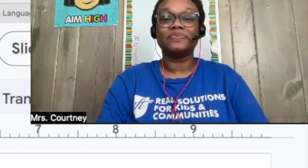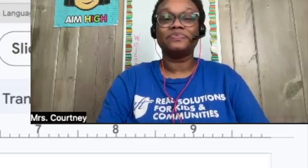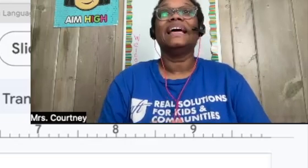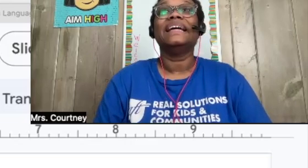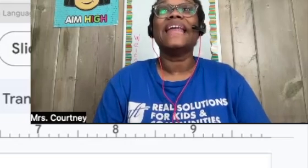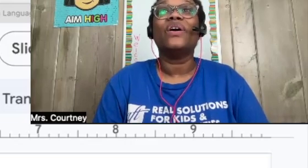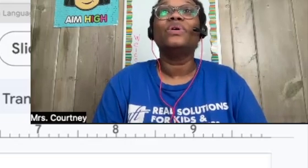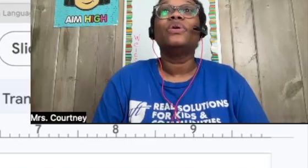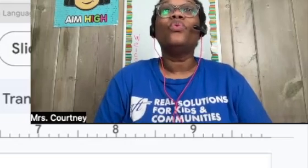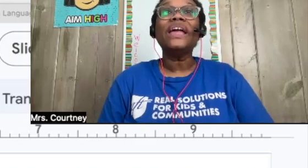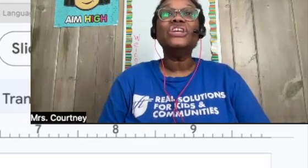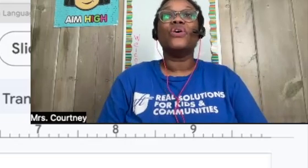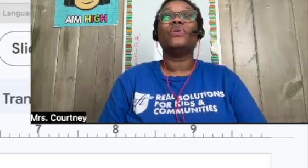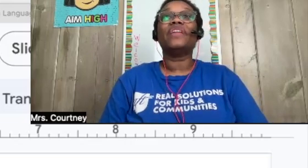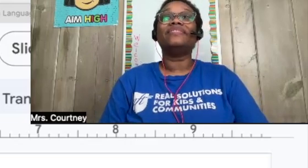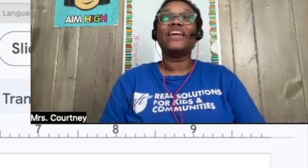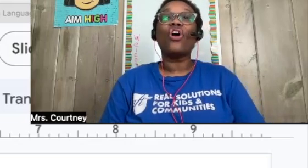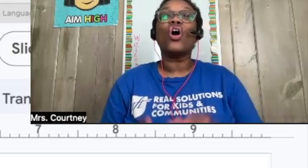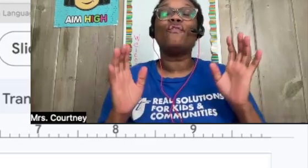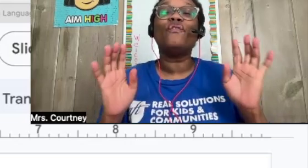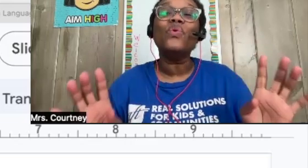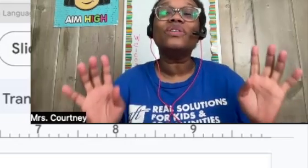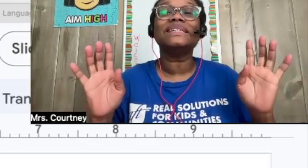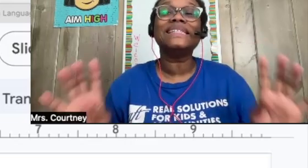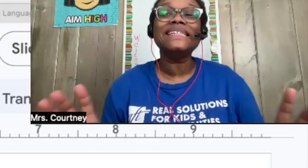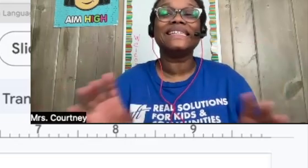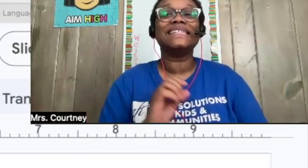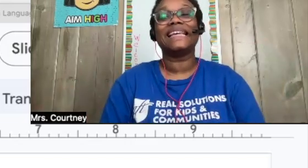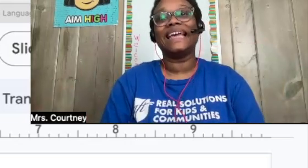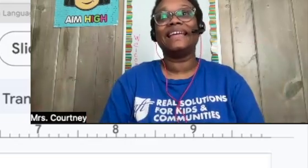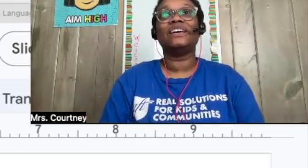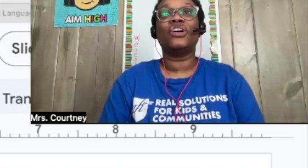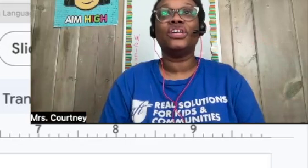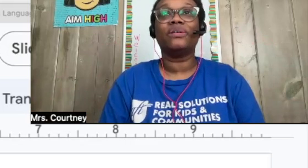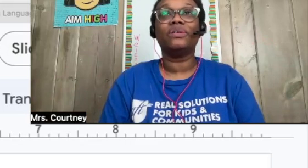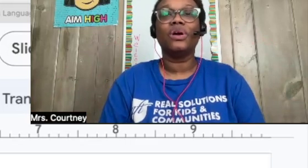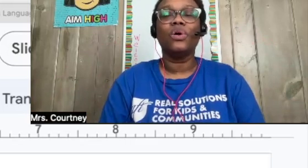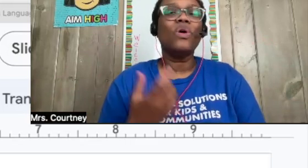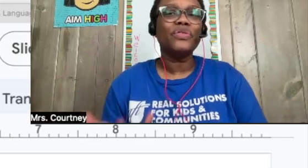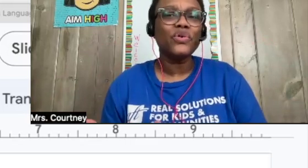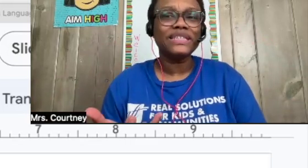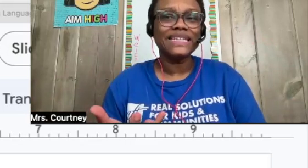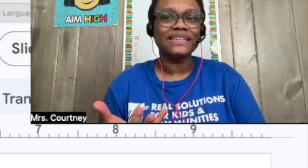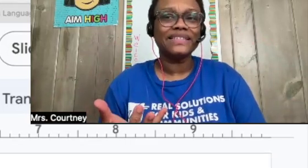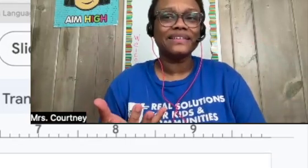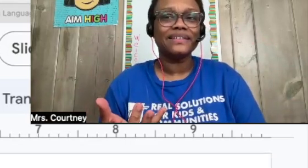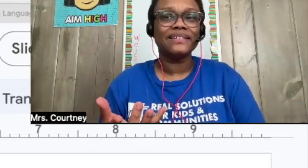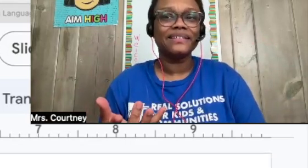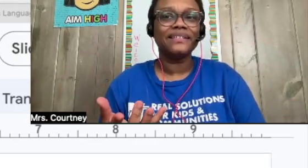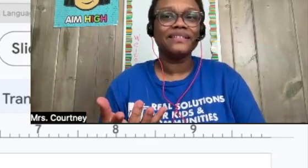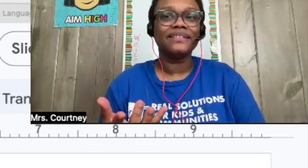Kwanzaa. Now, we know that there are 4 seasons in a year. What are those